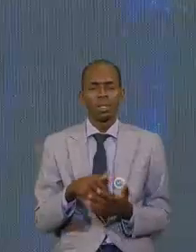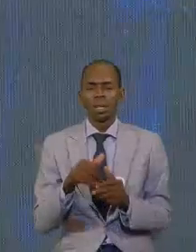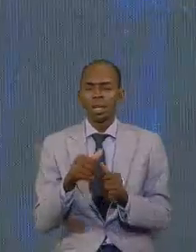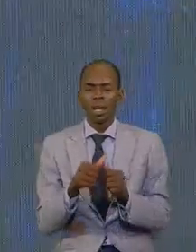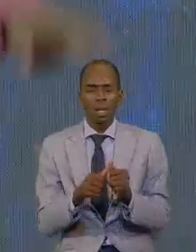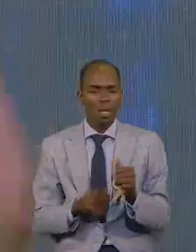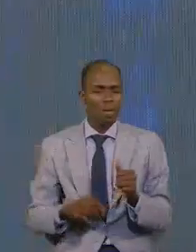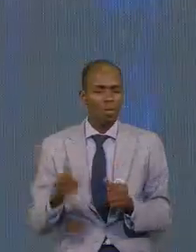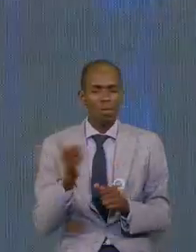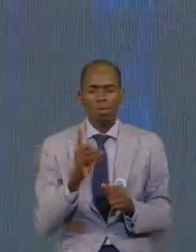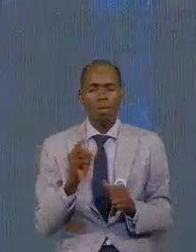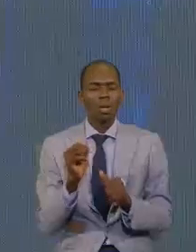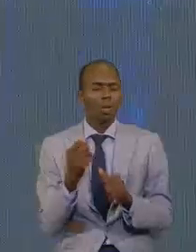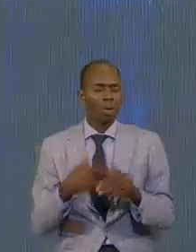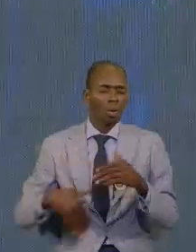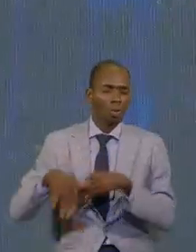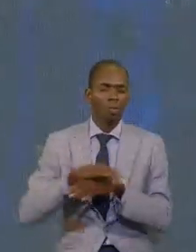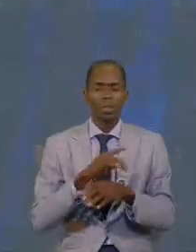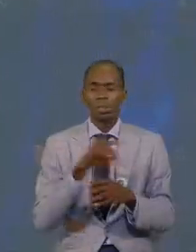everywhere, all over this field,